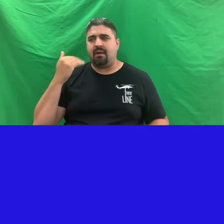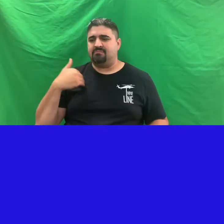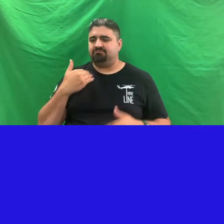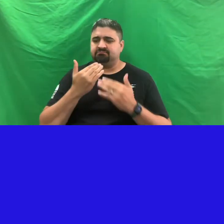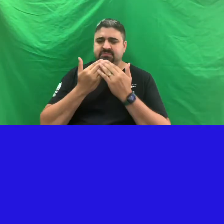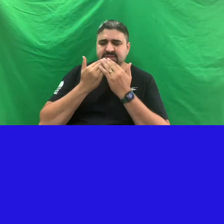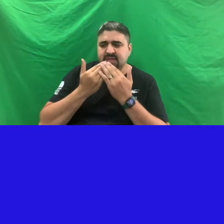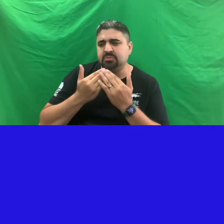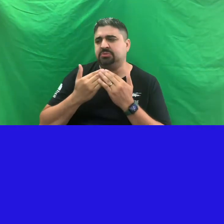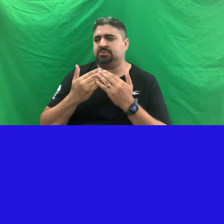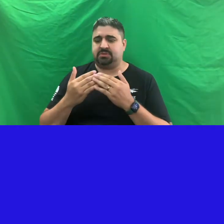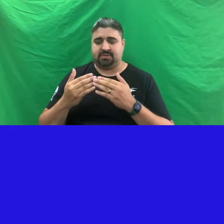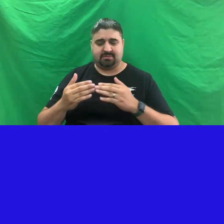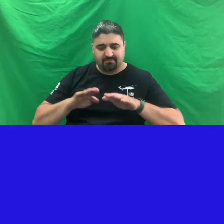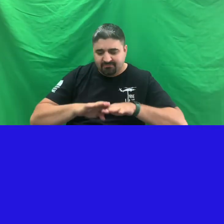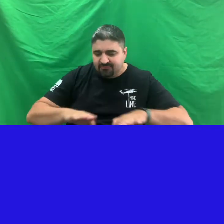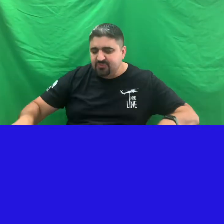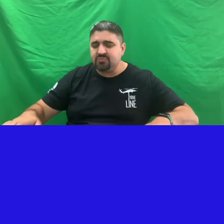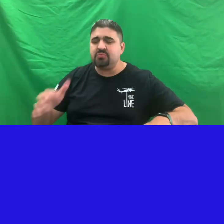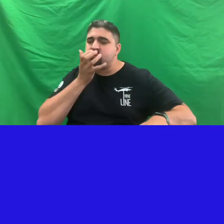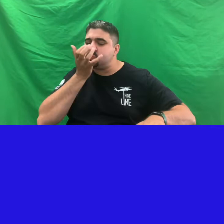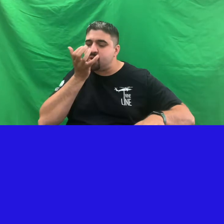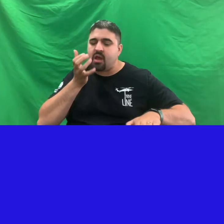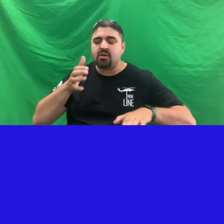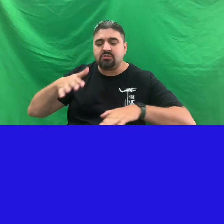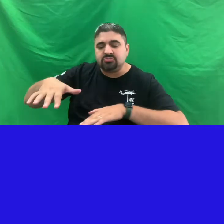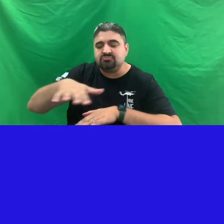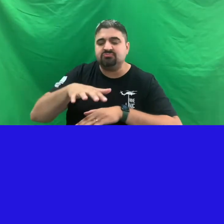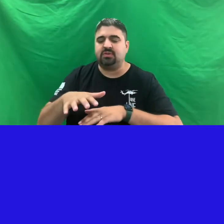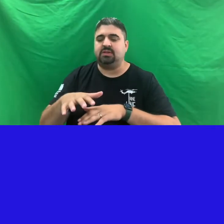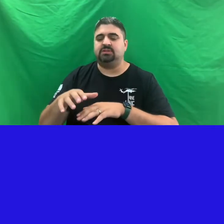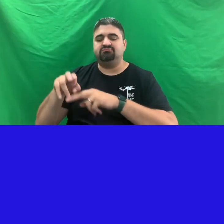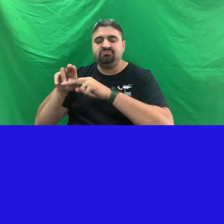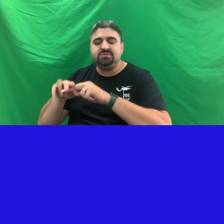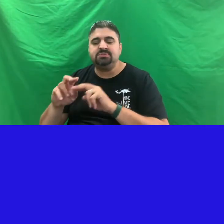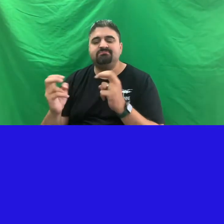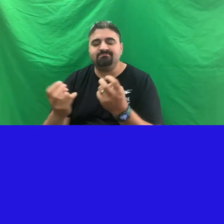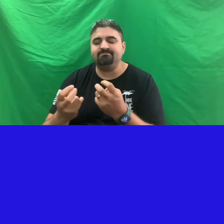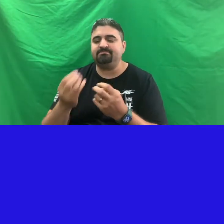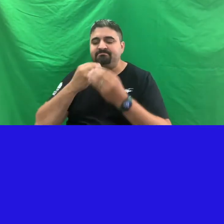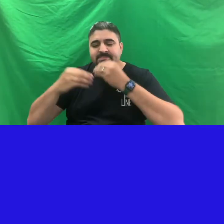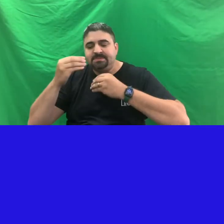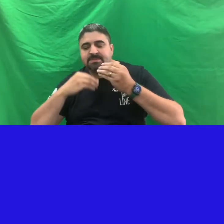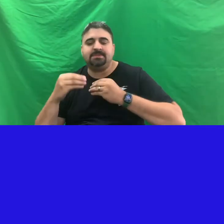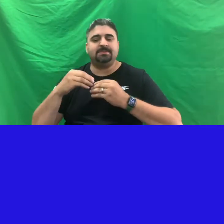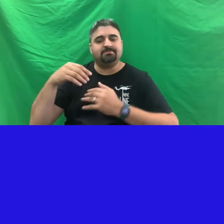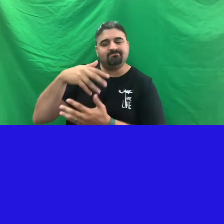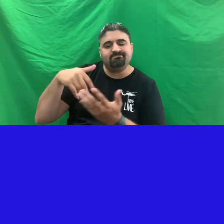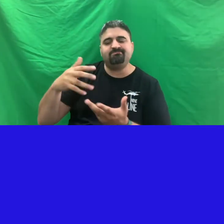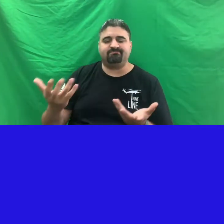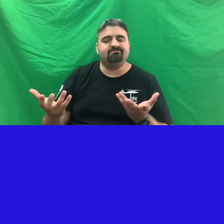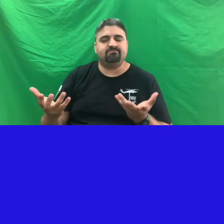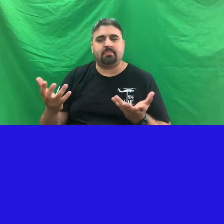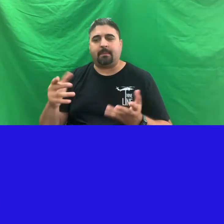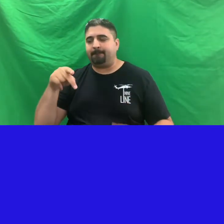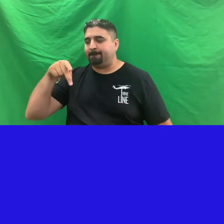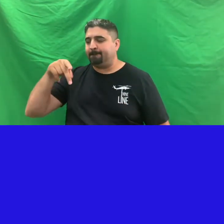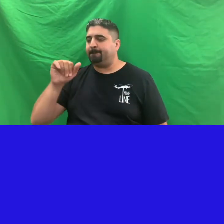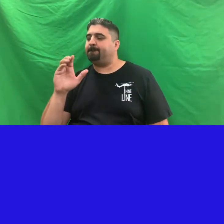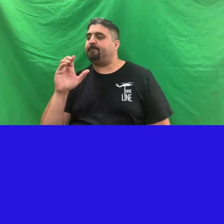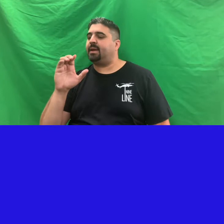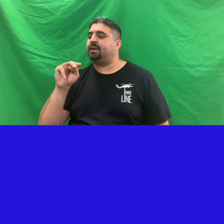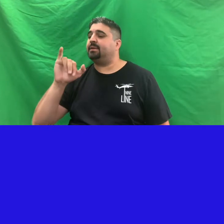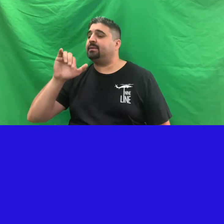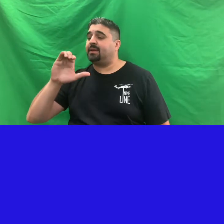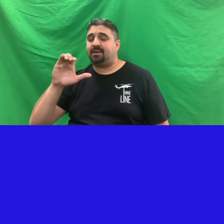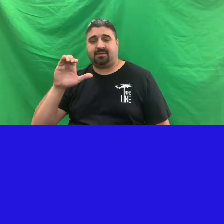On the way home, we lost our way. My mother was worried. 'We must get